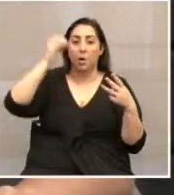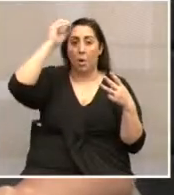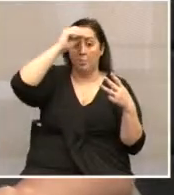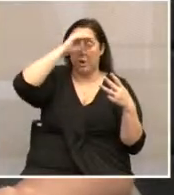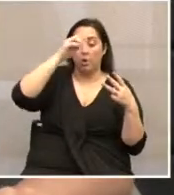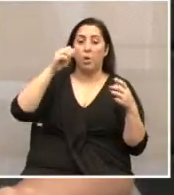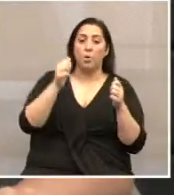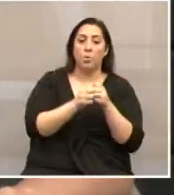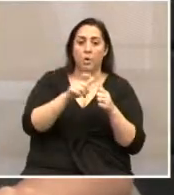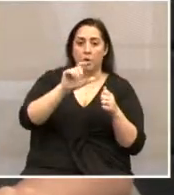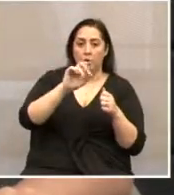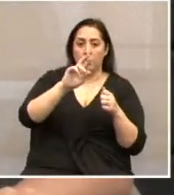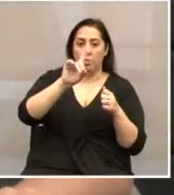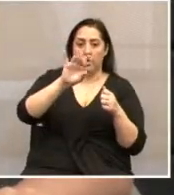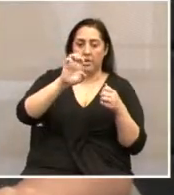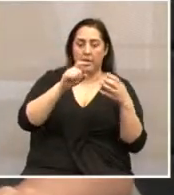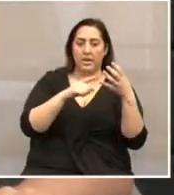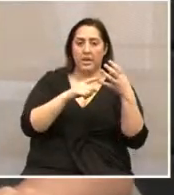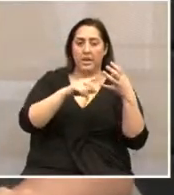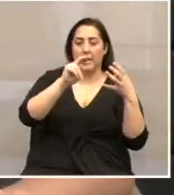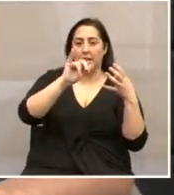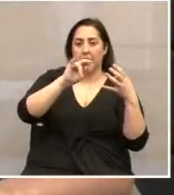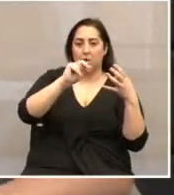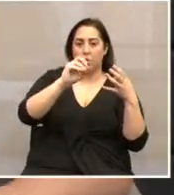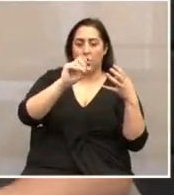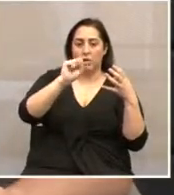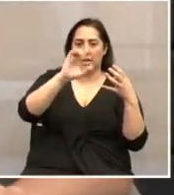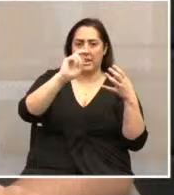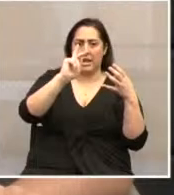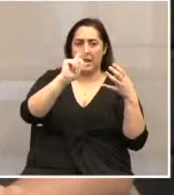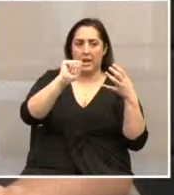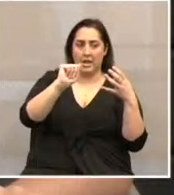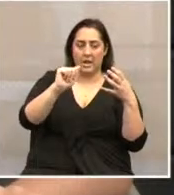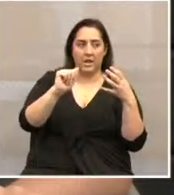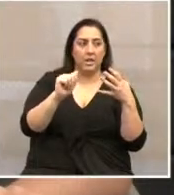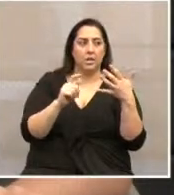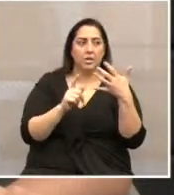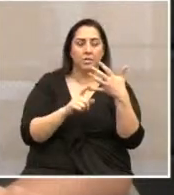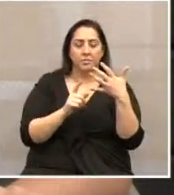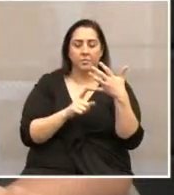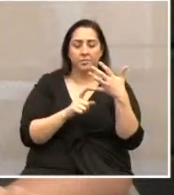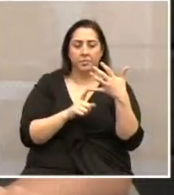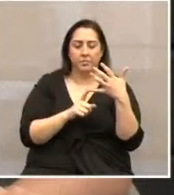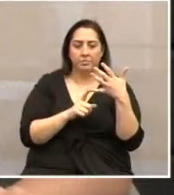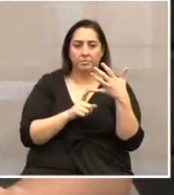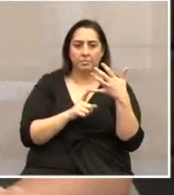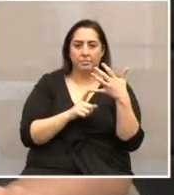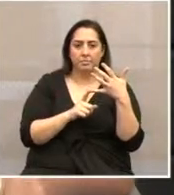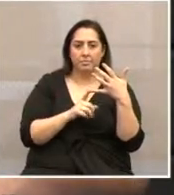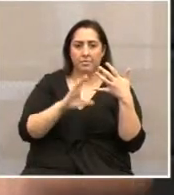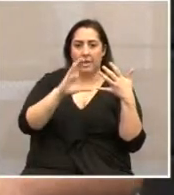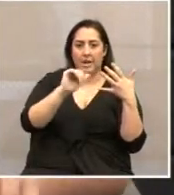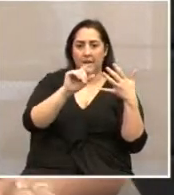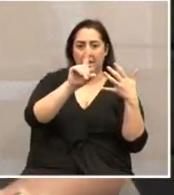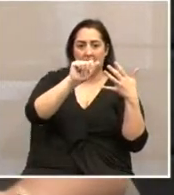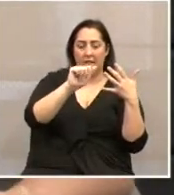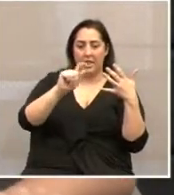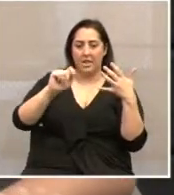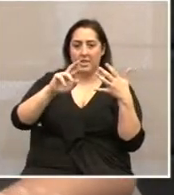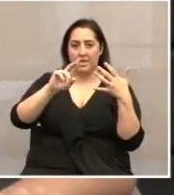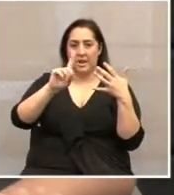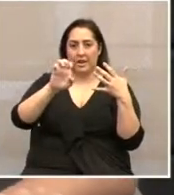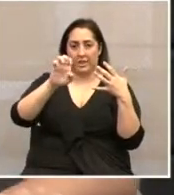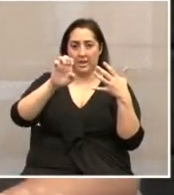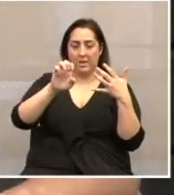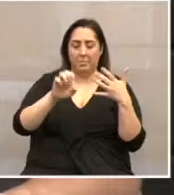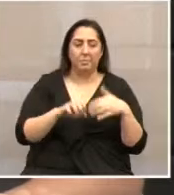Kendall, Ninosca en Mambí with Ninosca Pérez Castellón, and Cada Tarde with Karines Moncada and